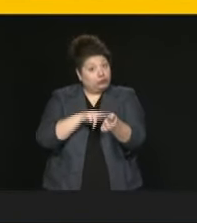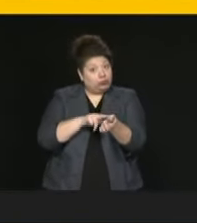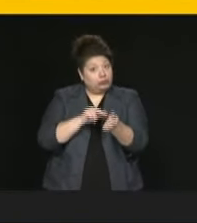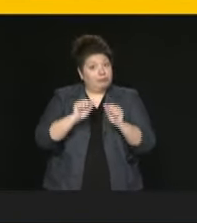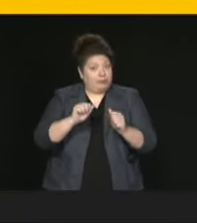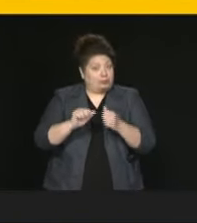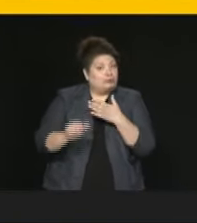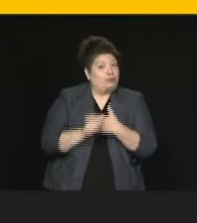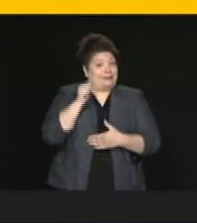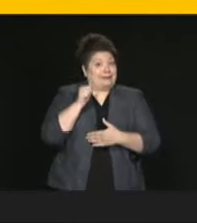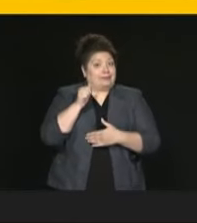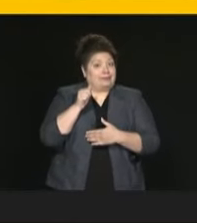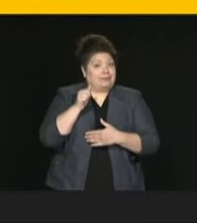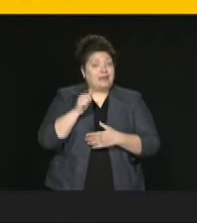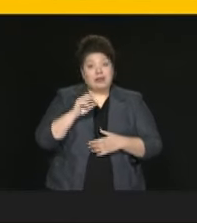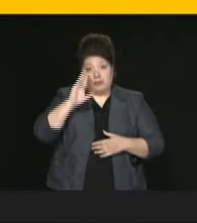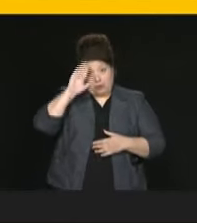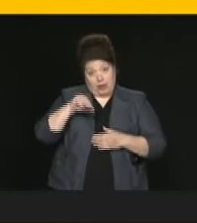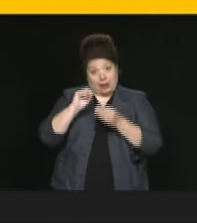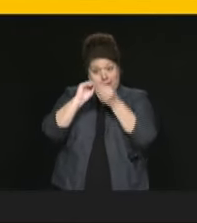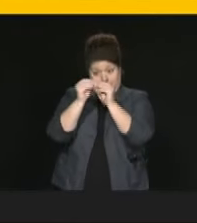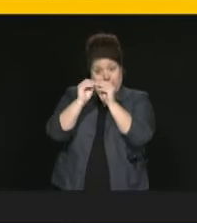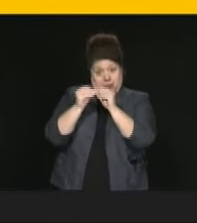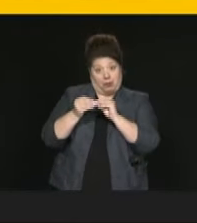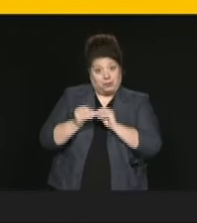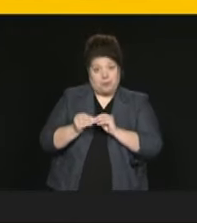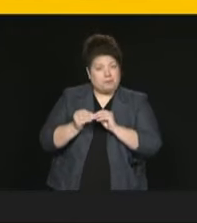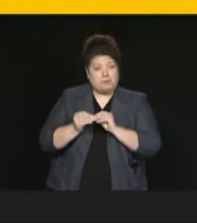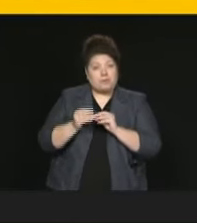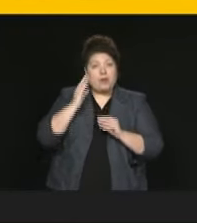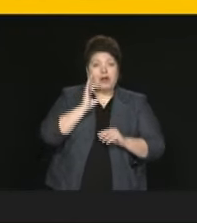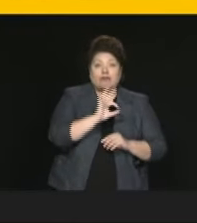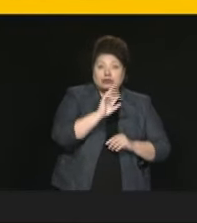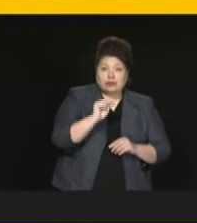story. First Nations, Inuit, and Métis communities have done an incredible